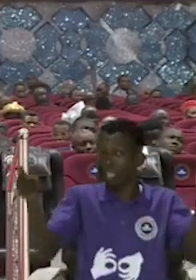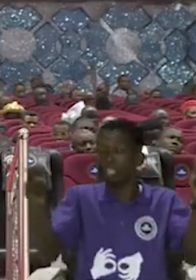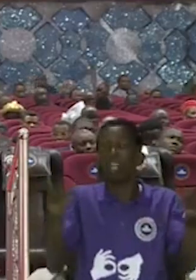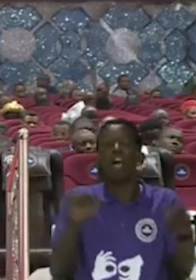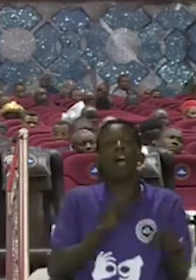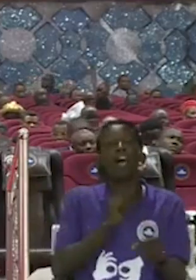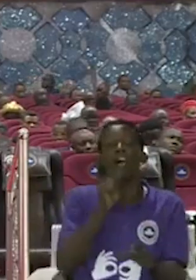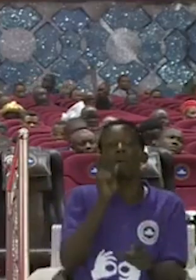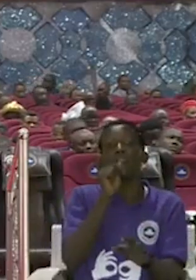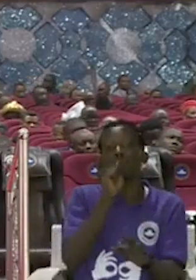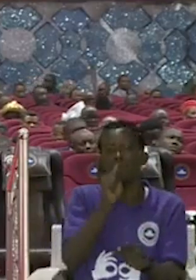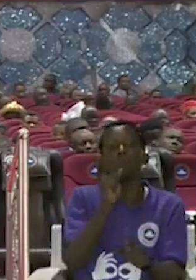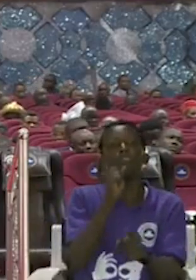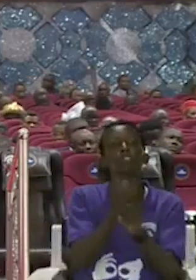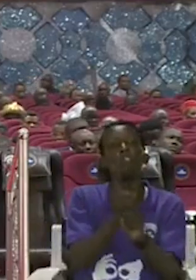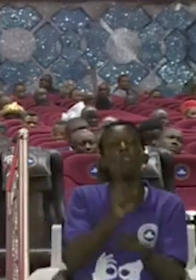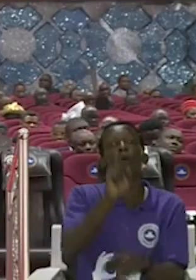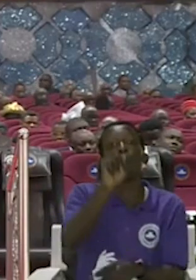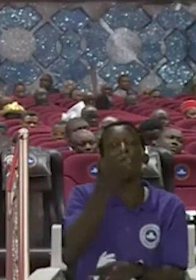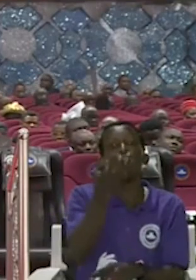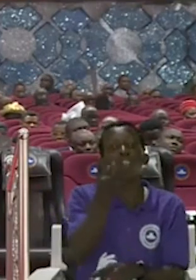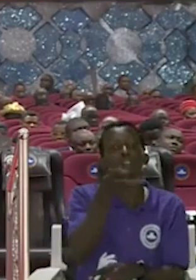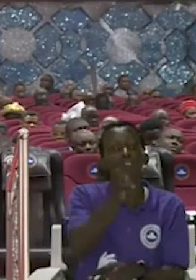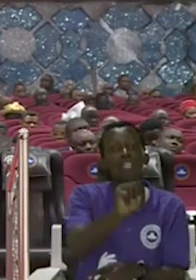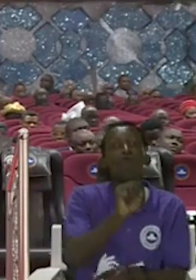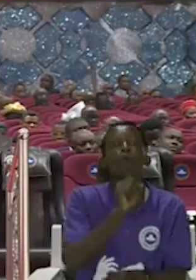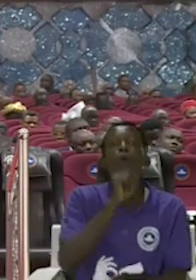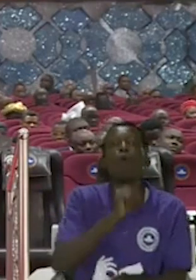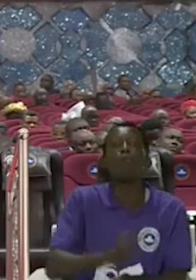am one of the oldest.